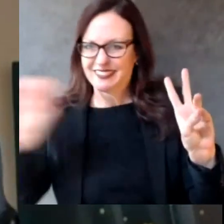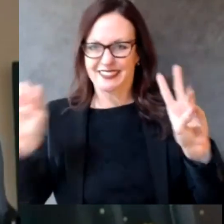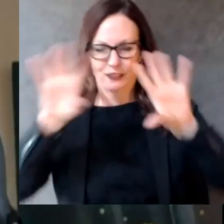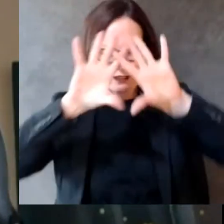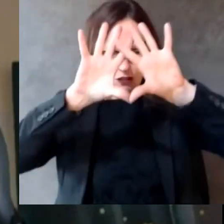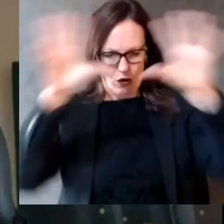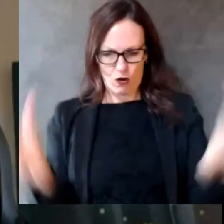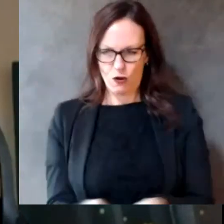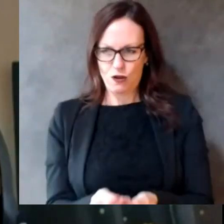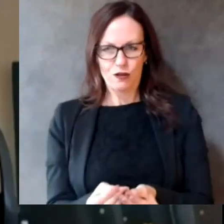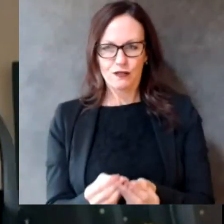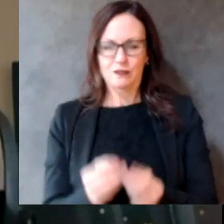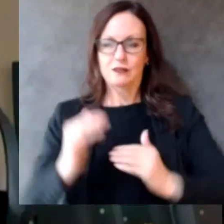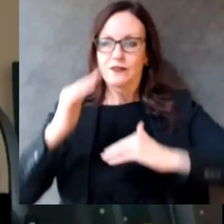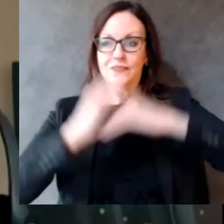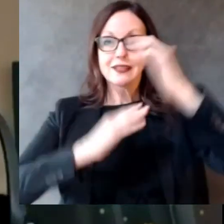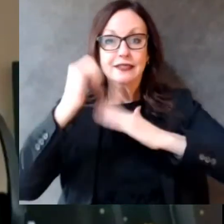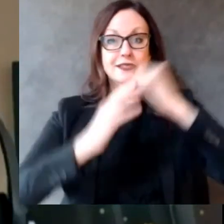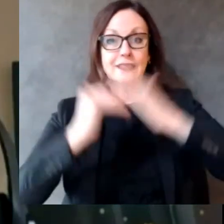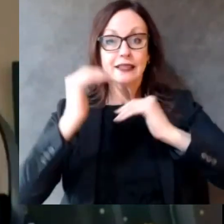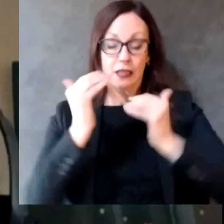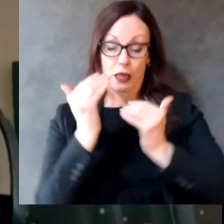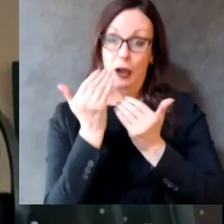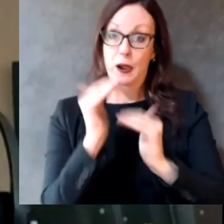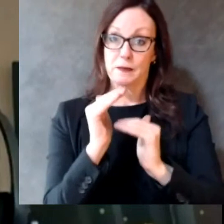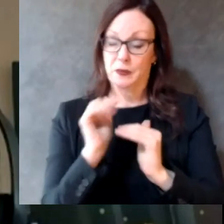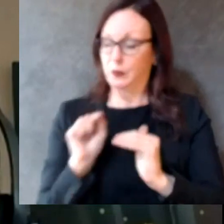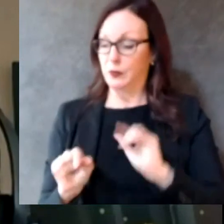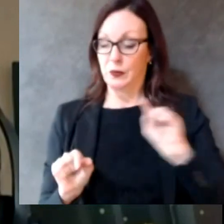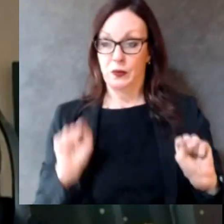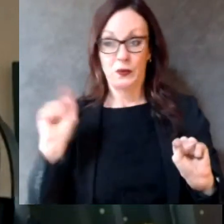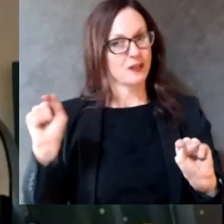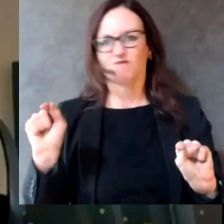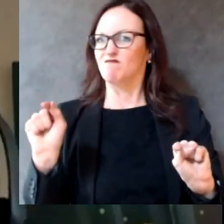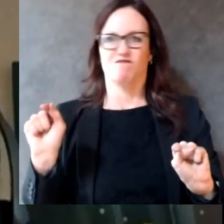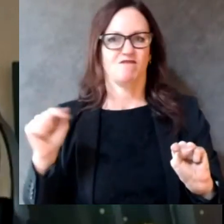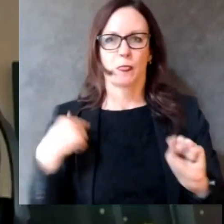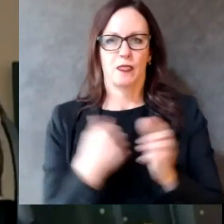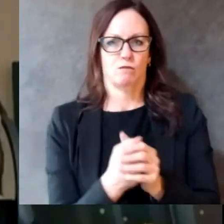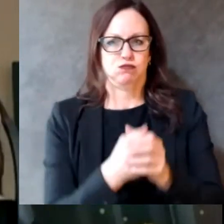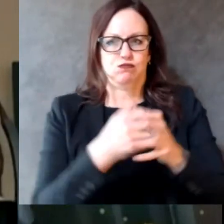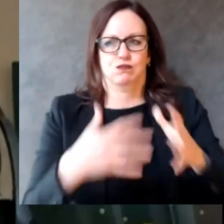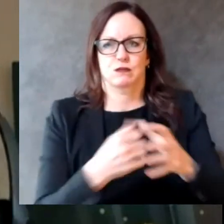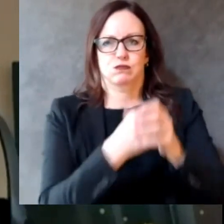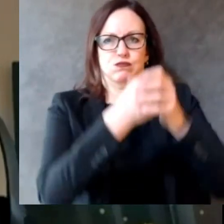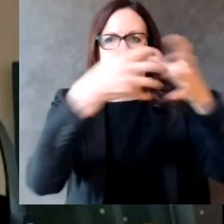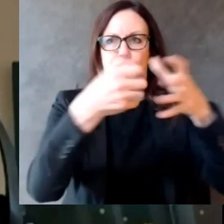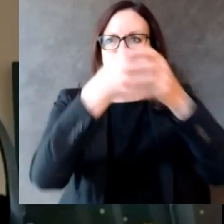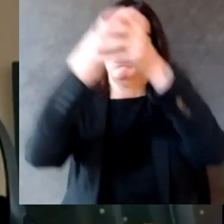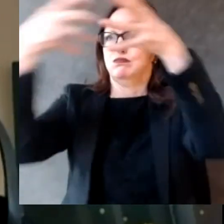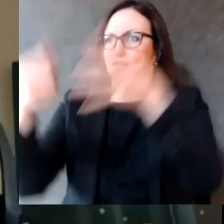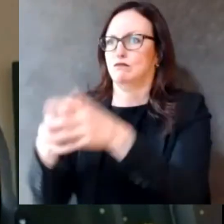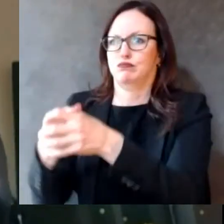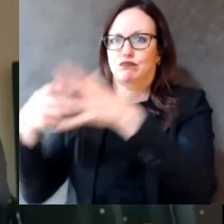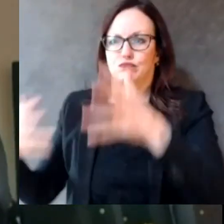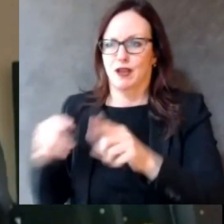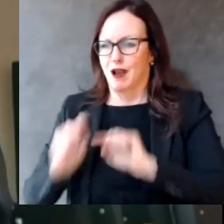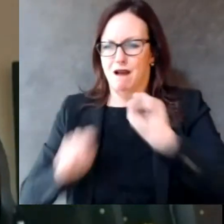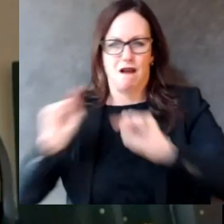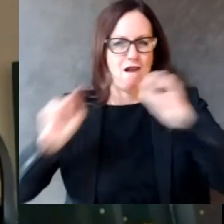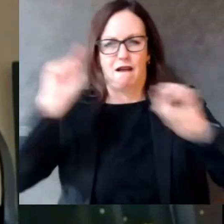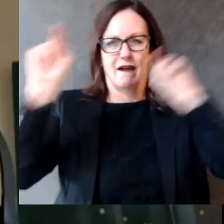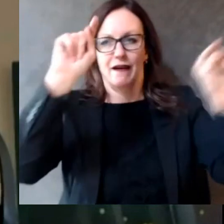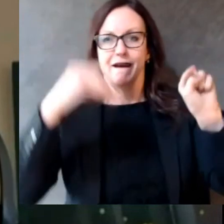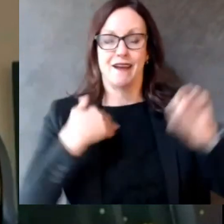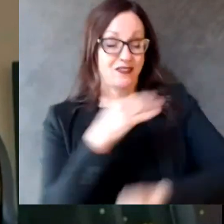appointment necessary. The same is true for the Wisconsin Center and other clinics across the state. So